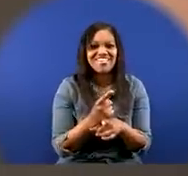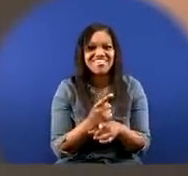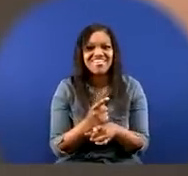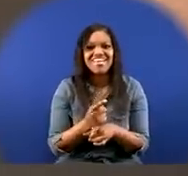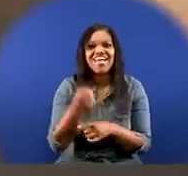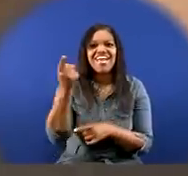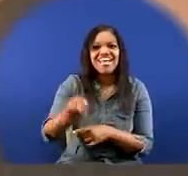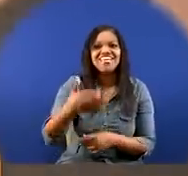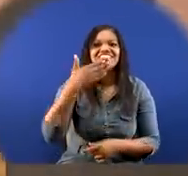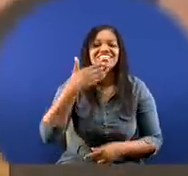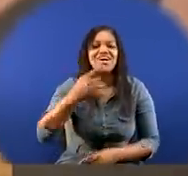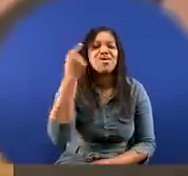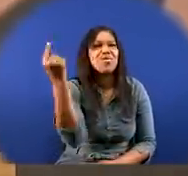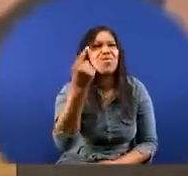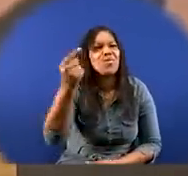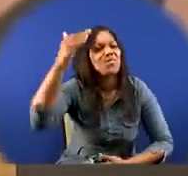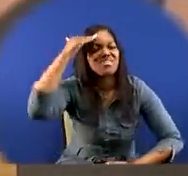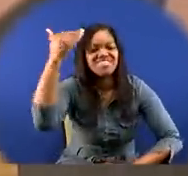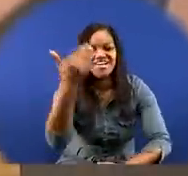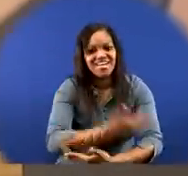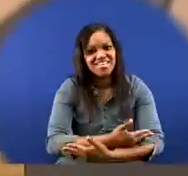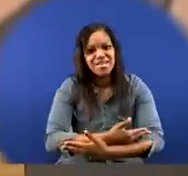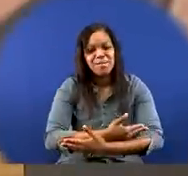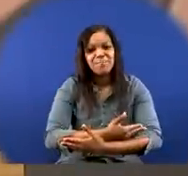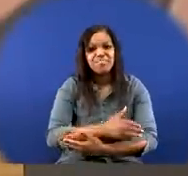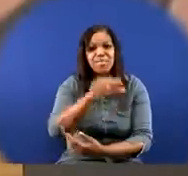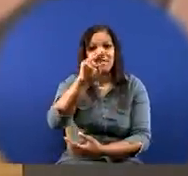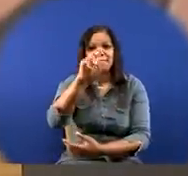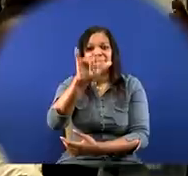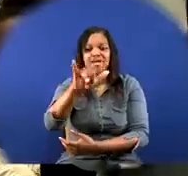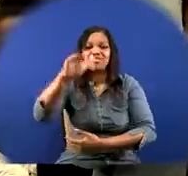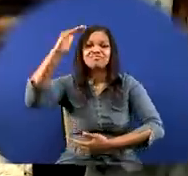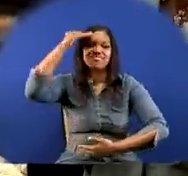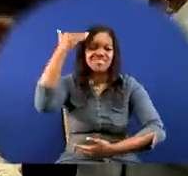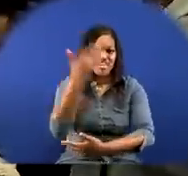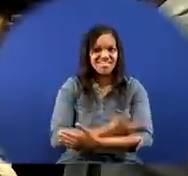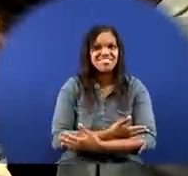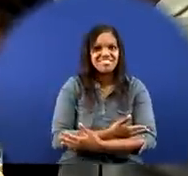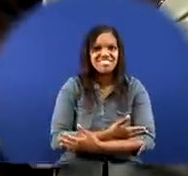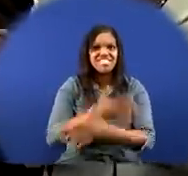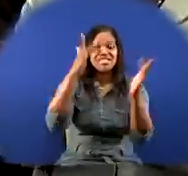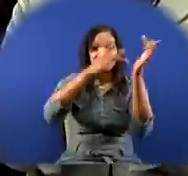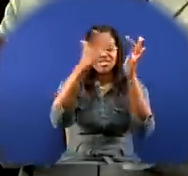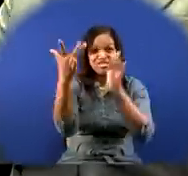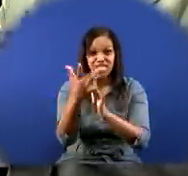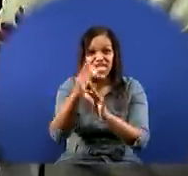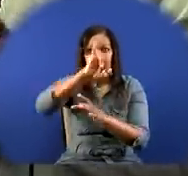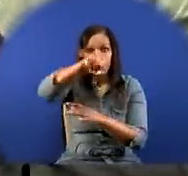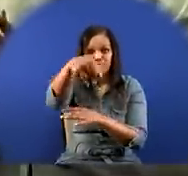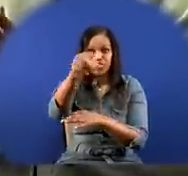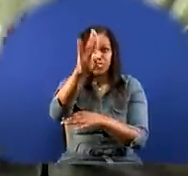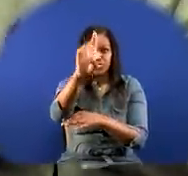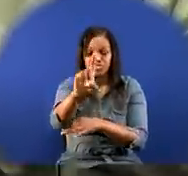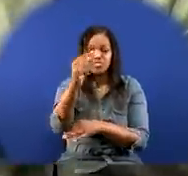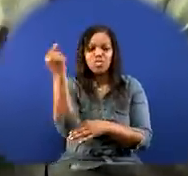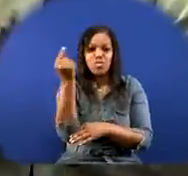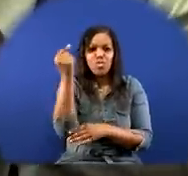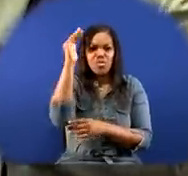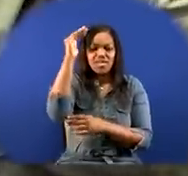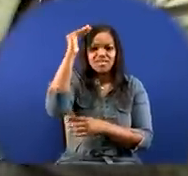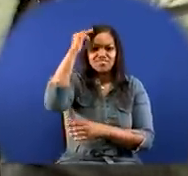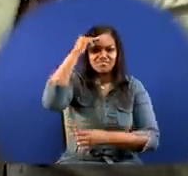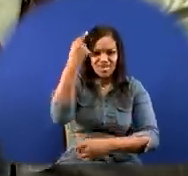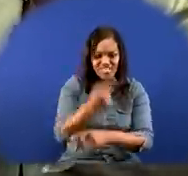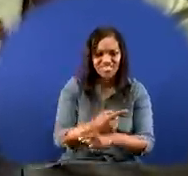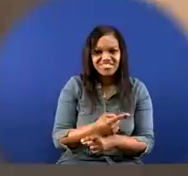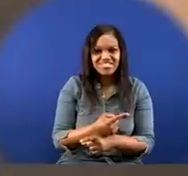He's God's only son, Mary's baby boy, James and Jude's older brother,